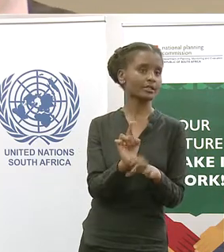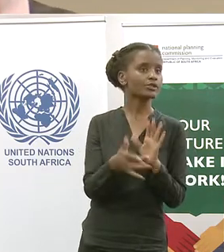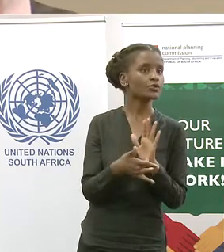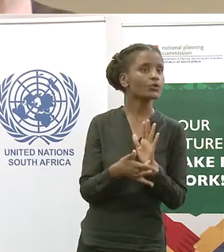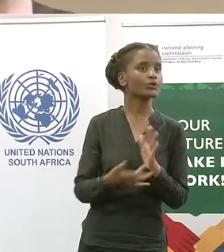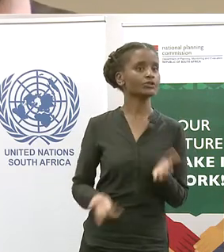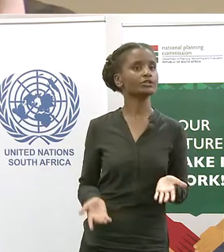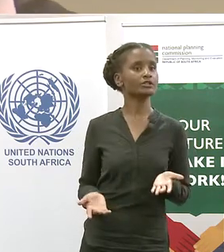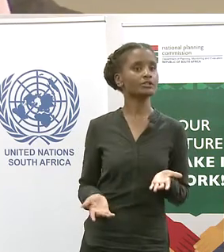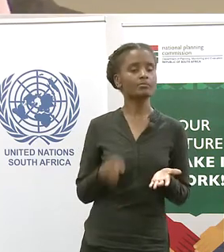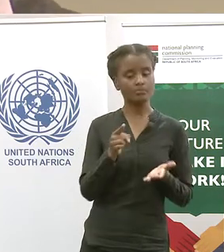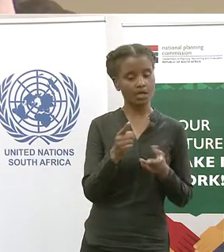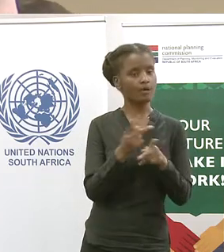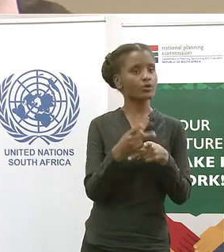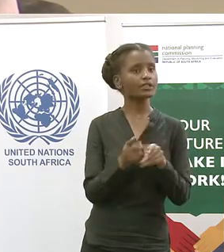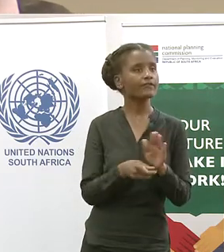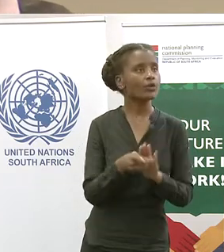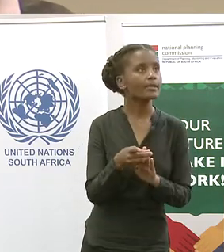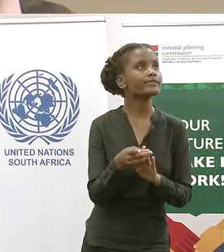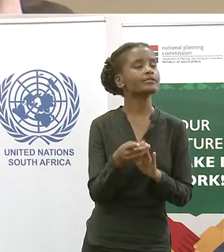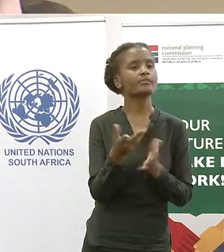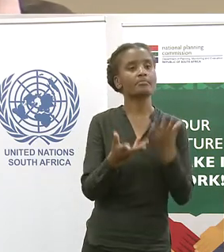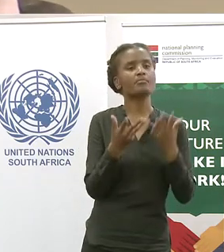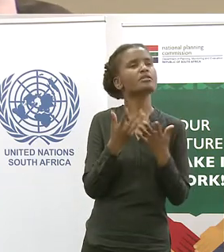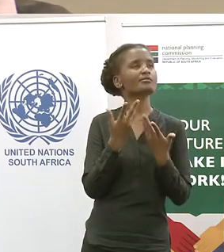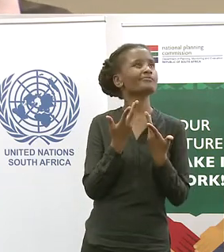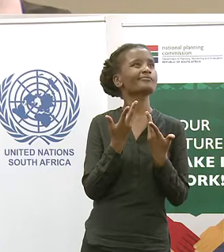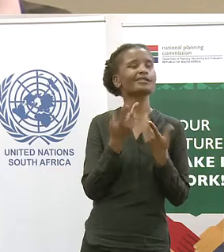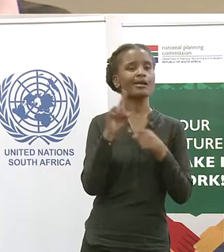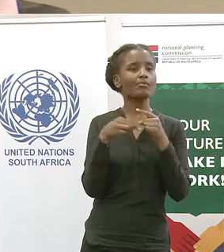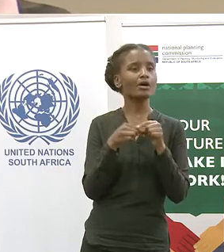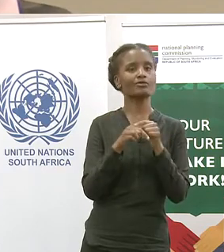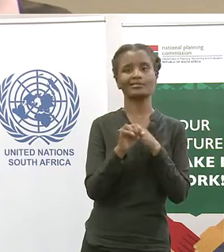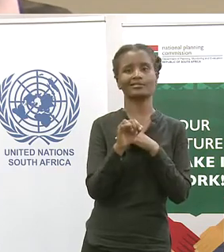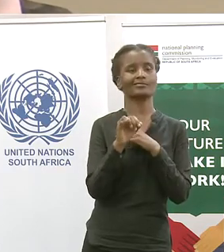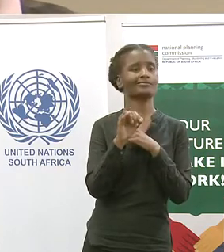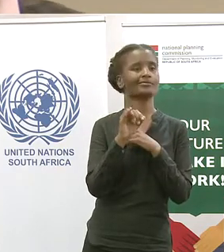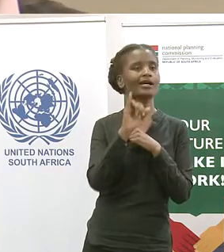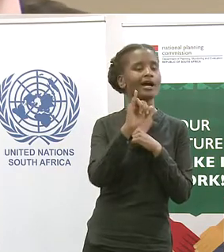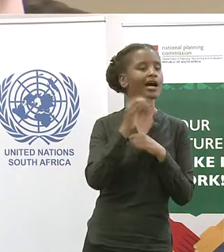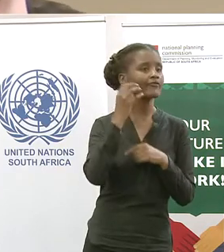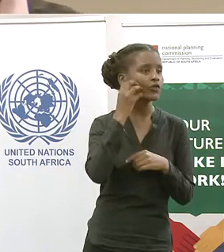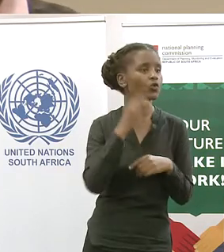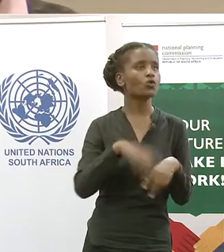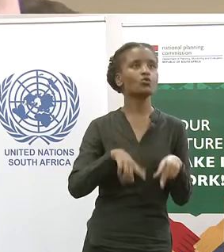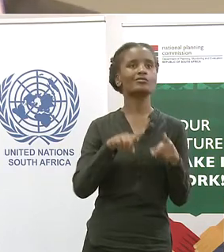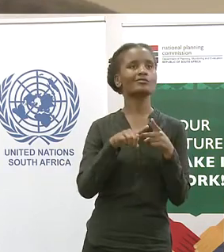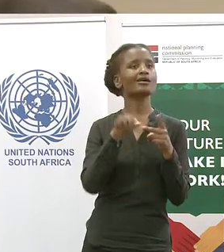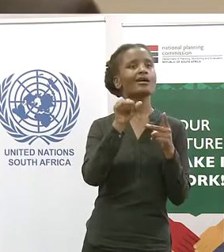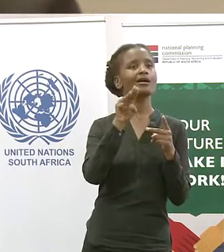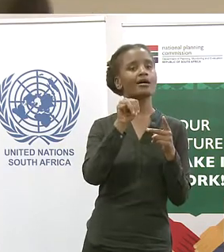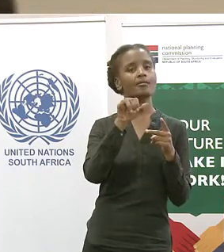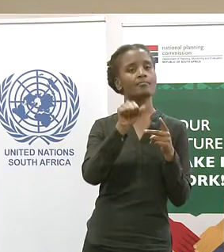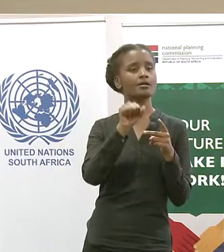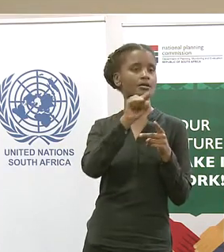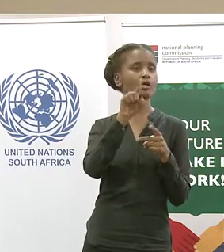development. So whether we are talking about the iPhone and Siri, or talking about Amazon, all of these